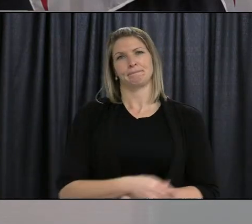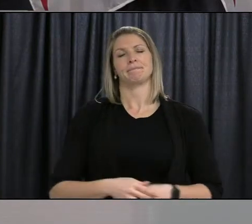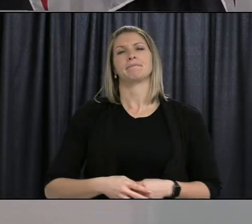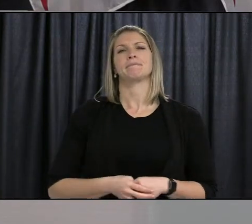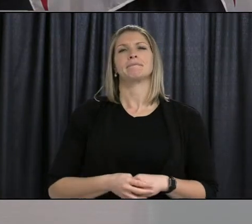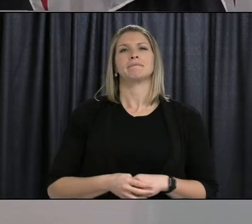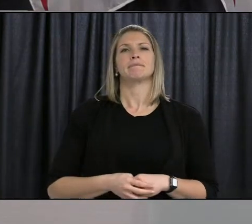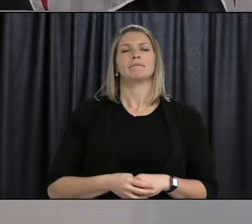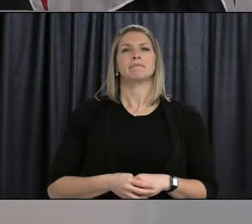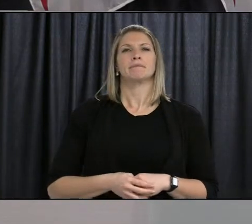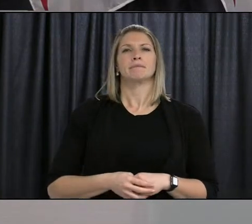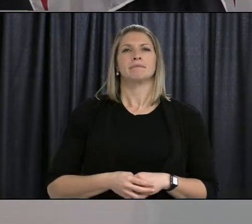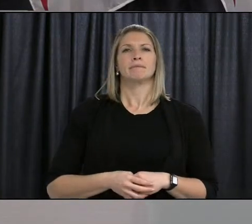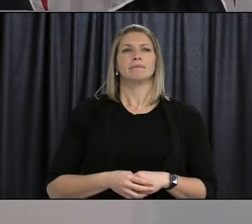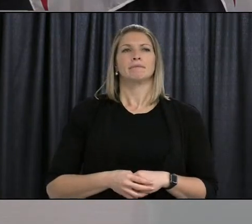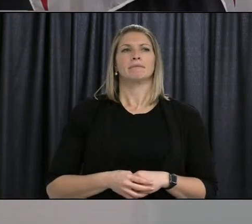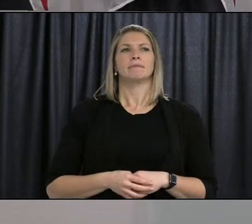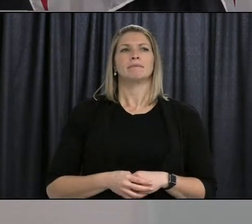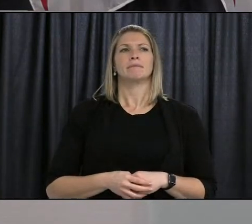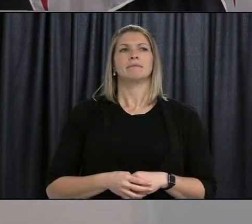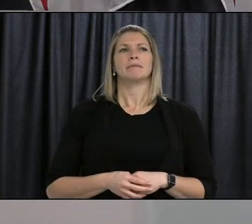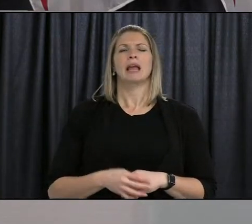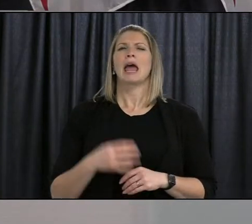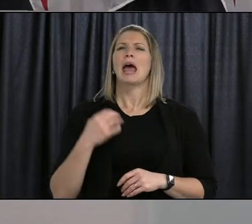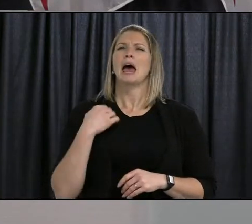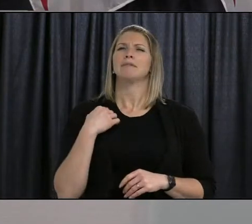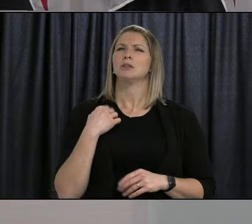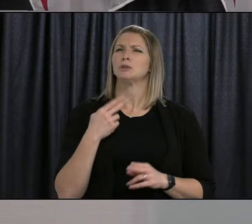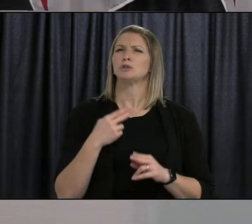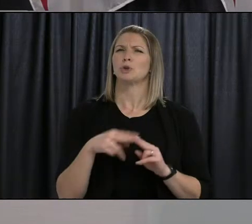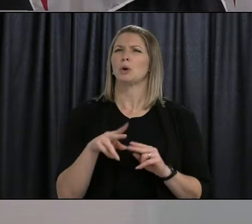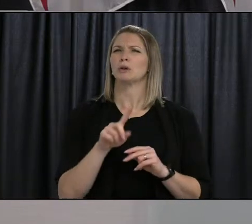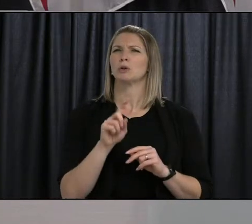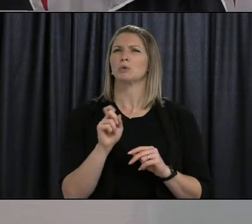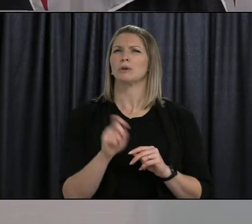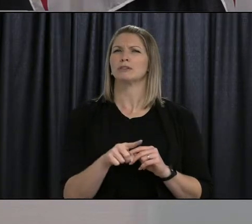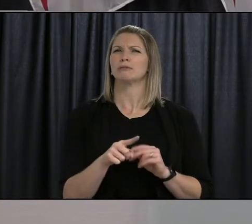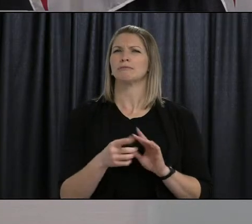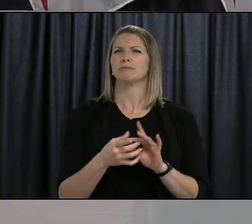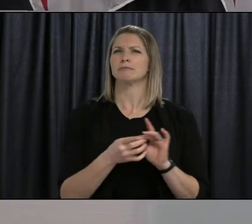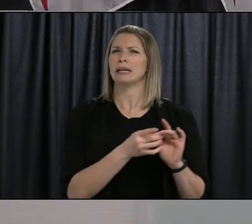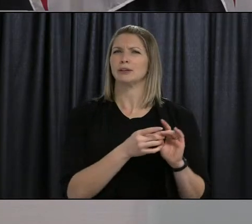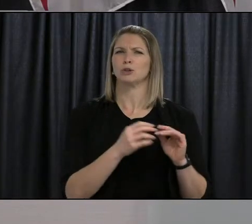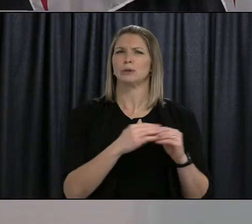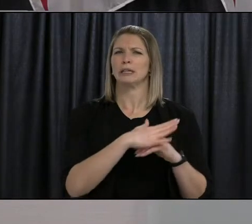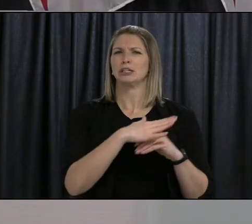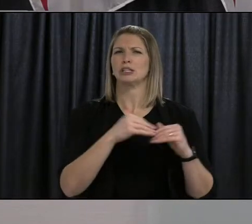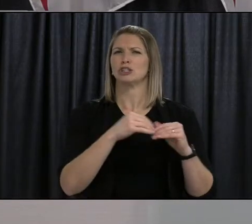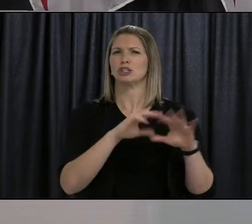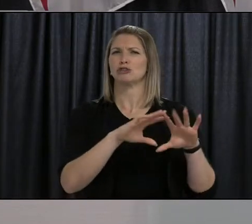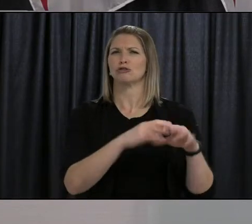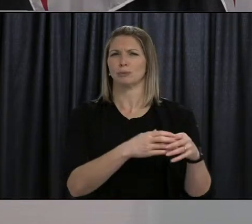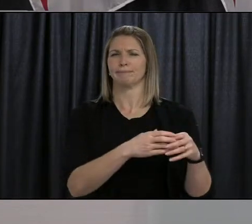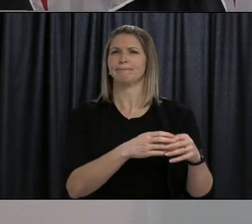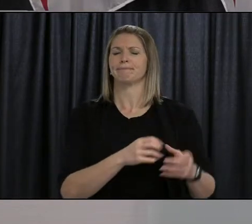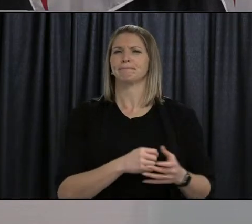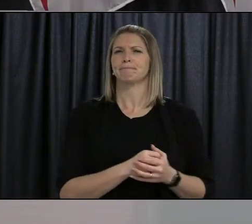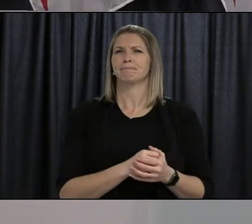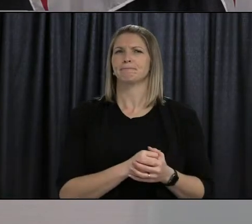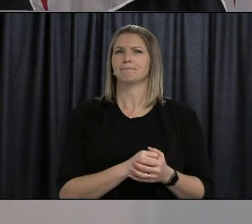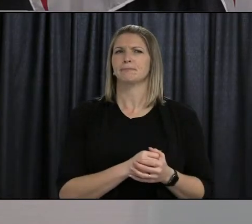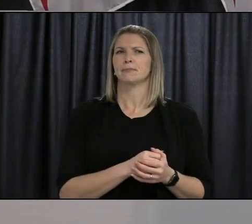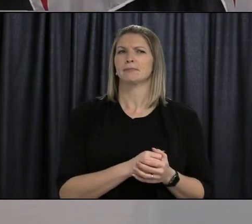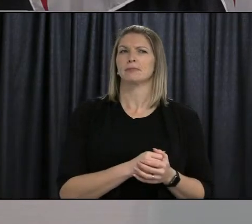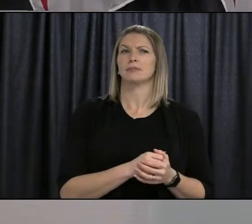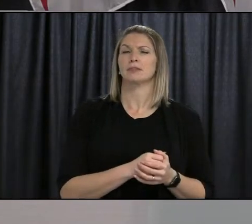Hi, I just wanted to ask a quick follow to my question about Indigenous population. I was actually curious about the